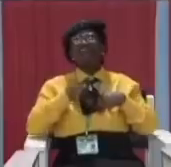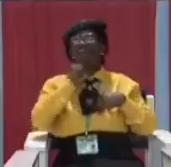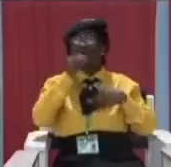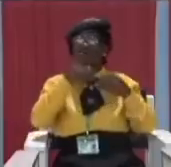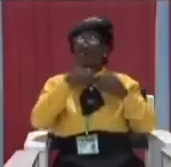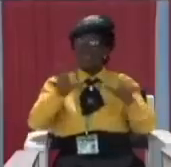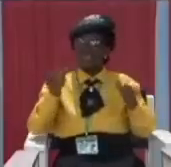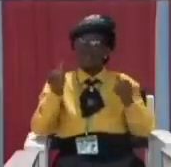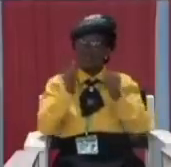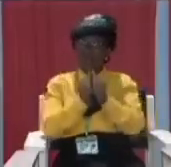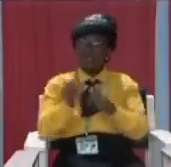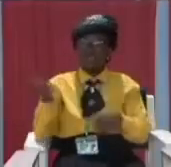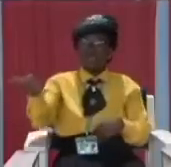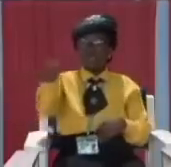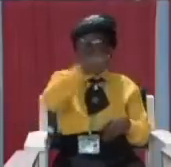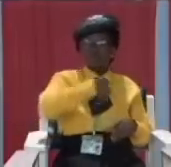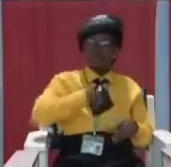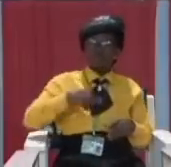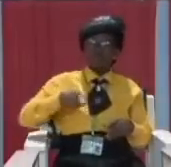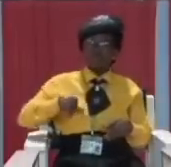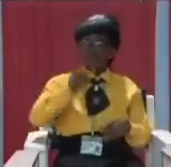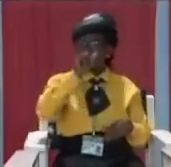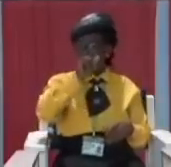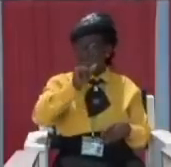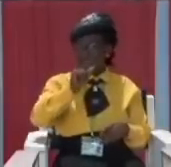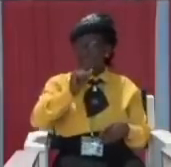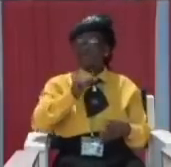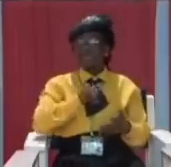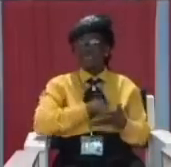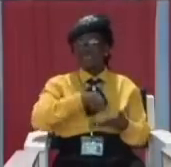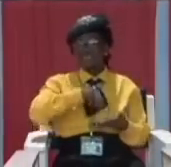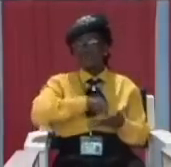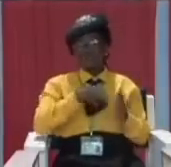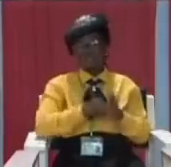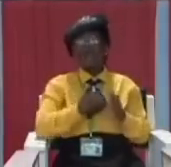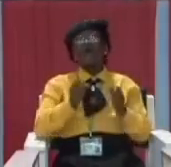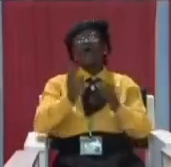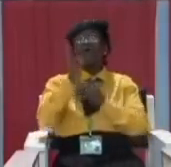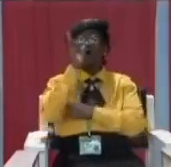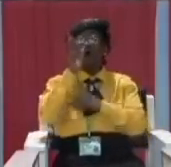means God can still reverse the irreversible.